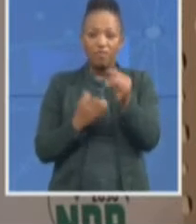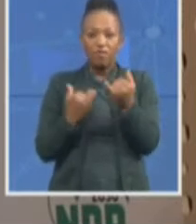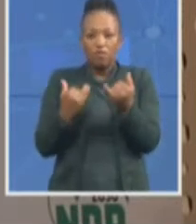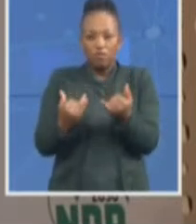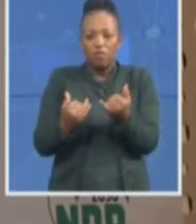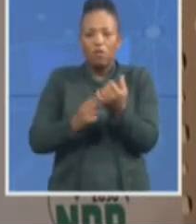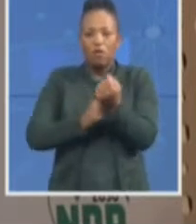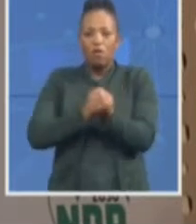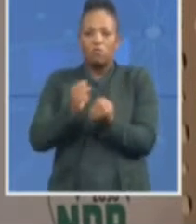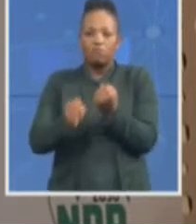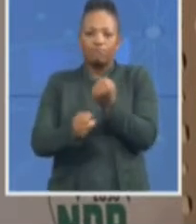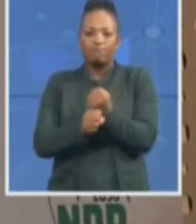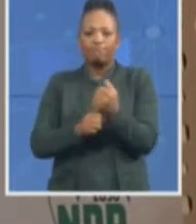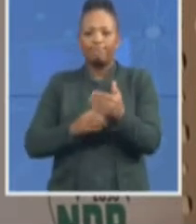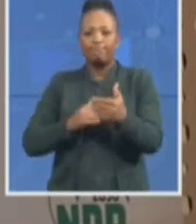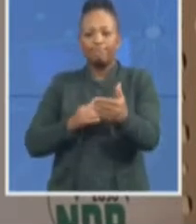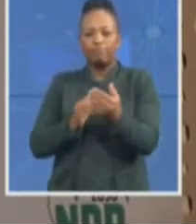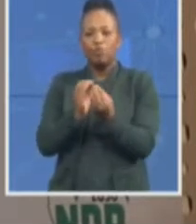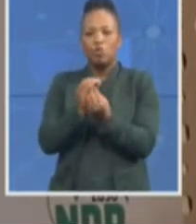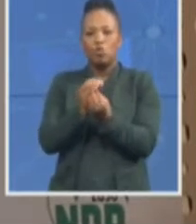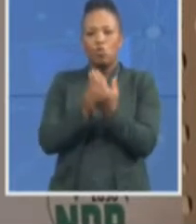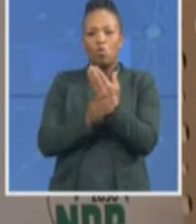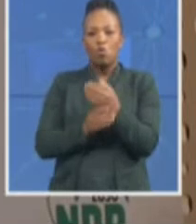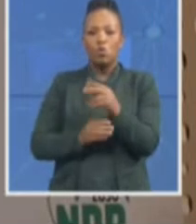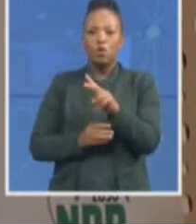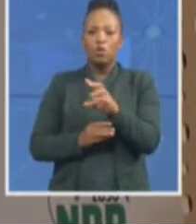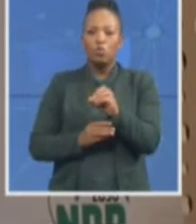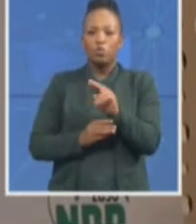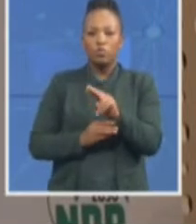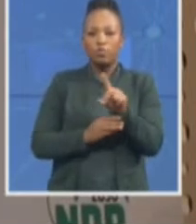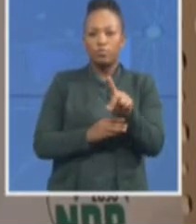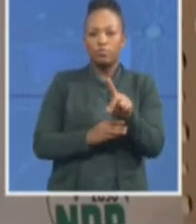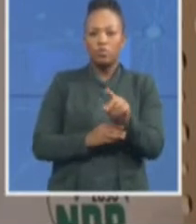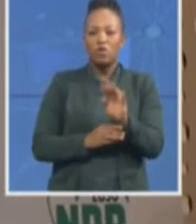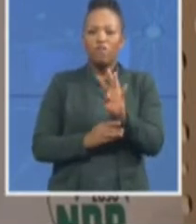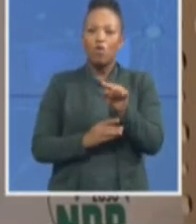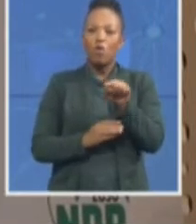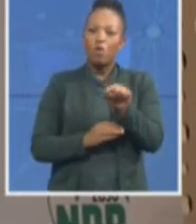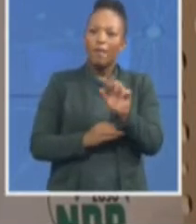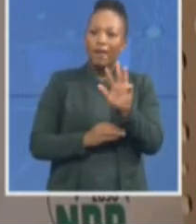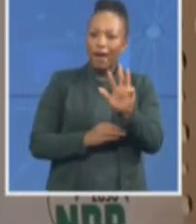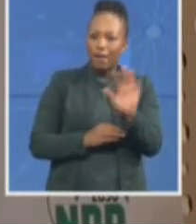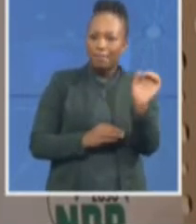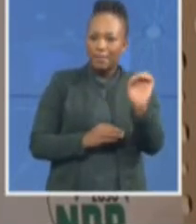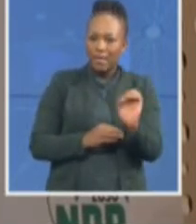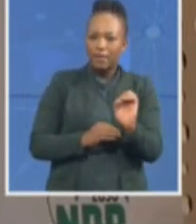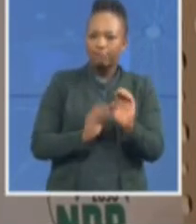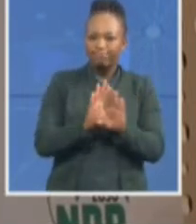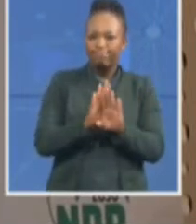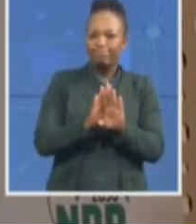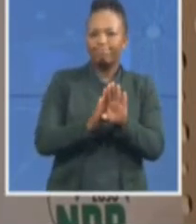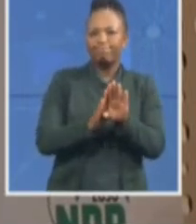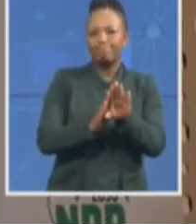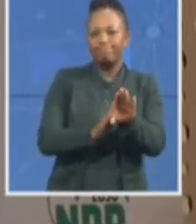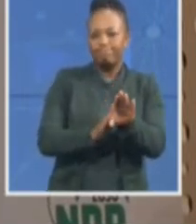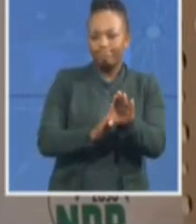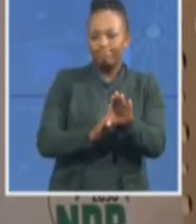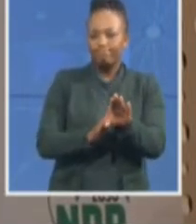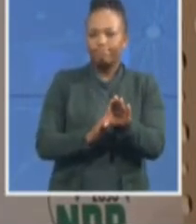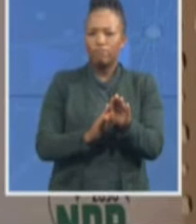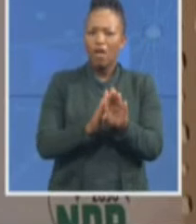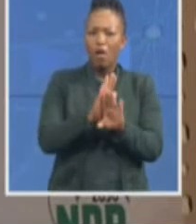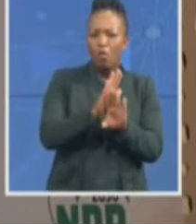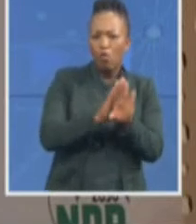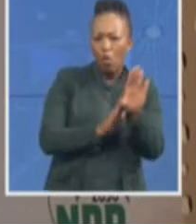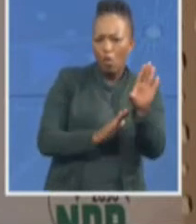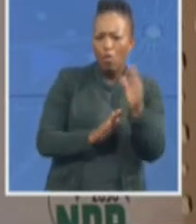for 2021 to 4.9%. The main contributors to this growth were recorded